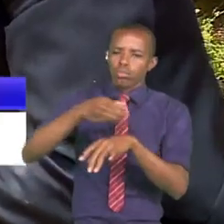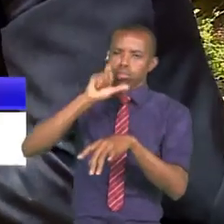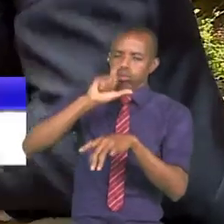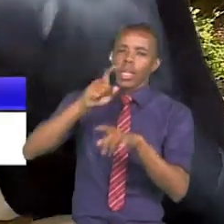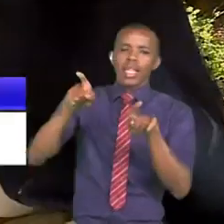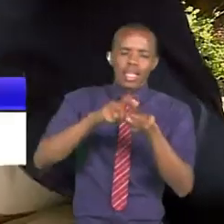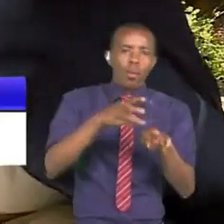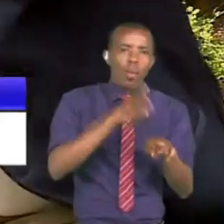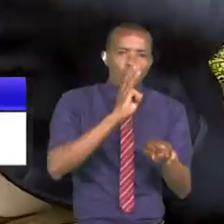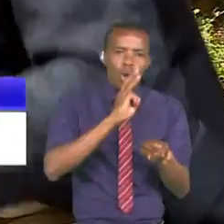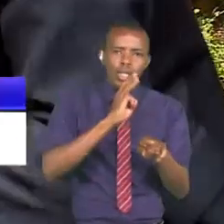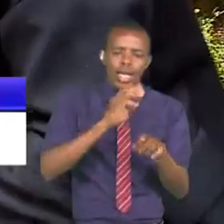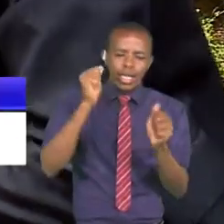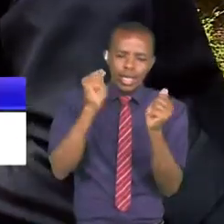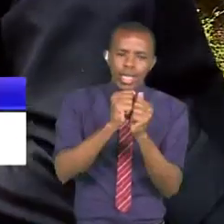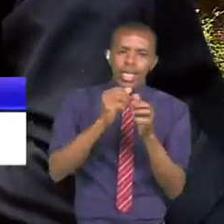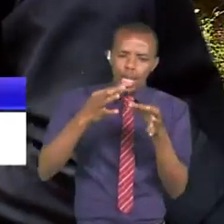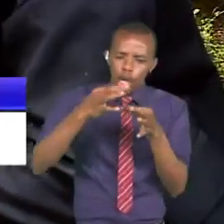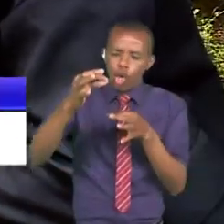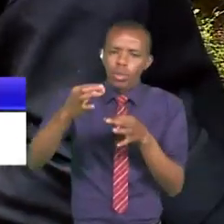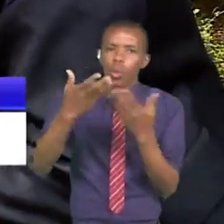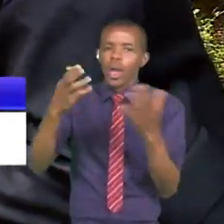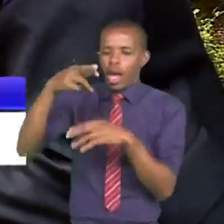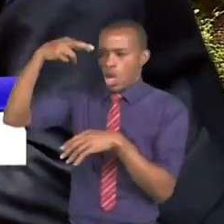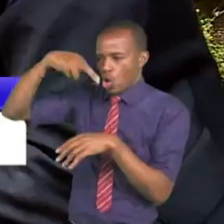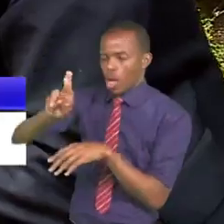same water 10 kilometers downstream in Rongai.